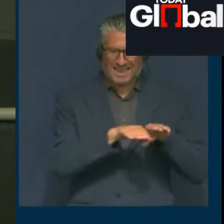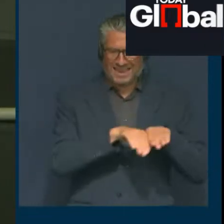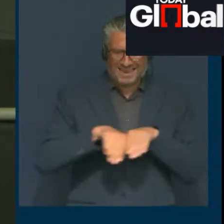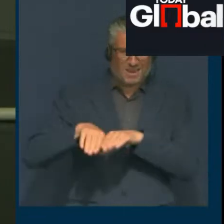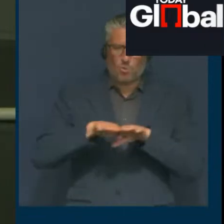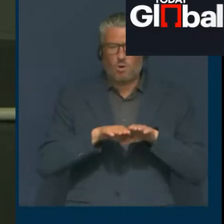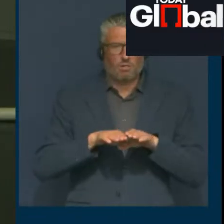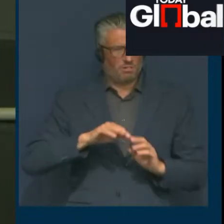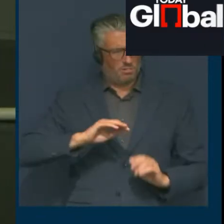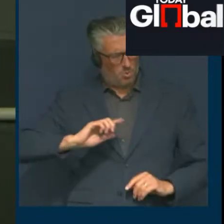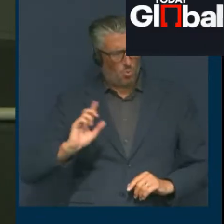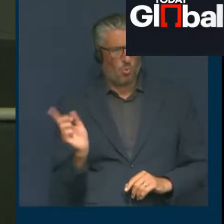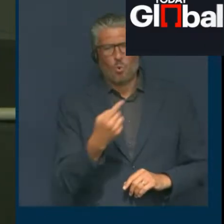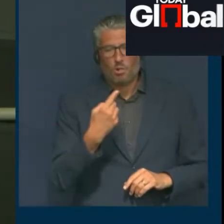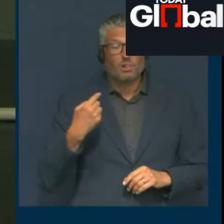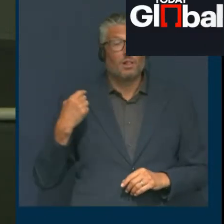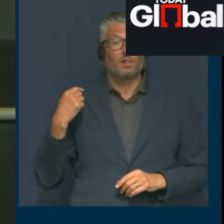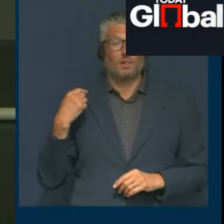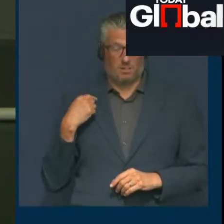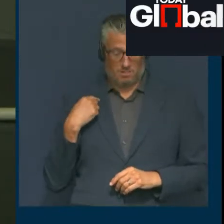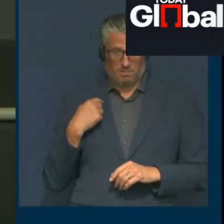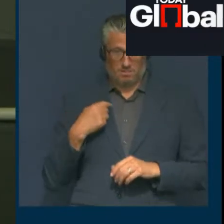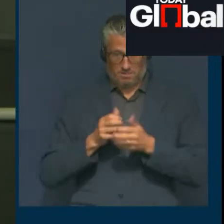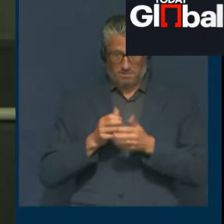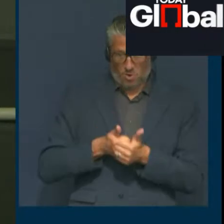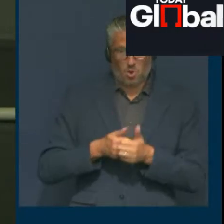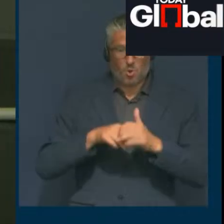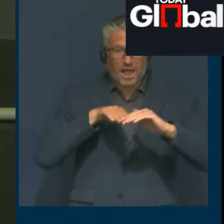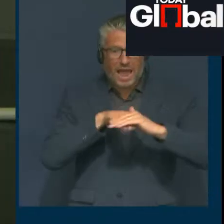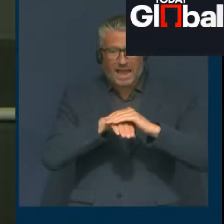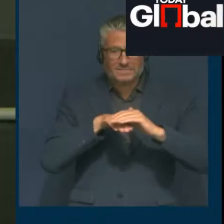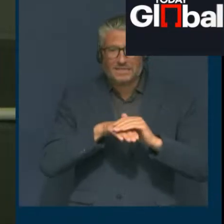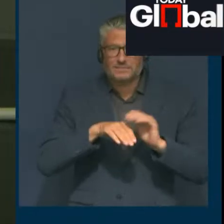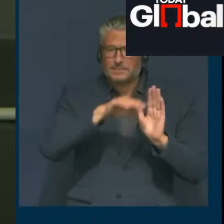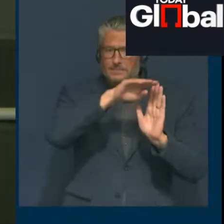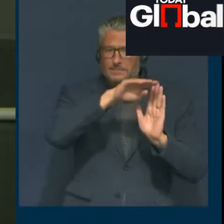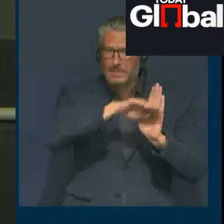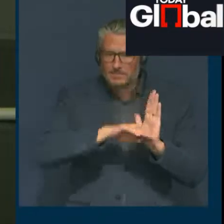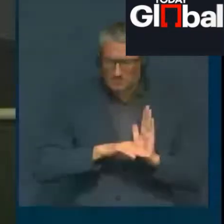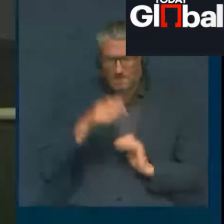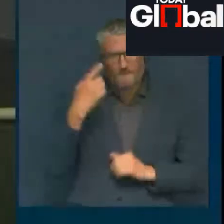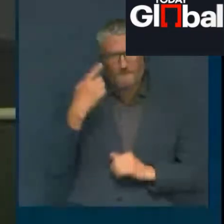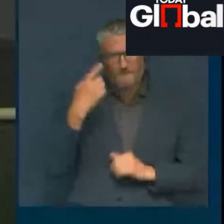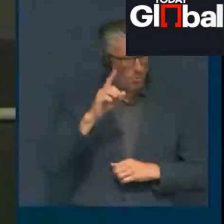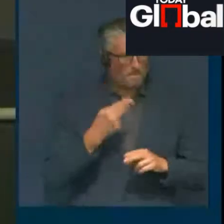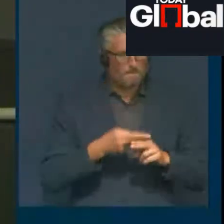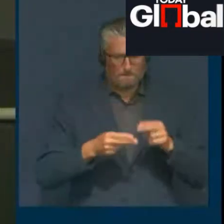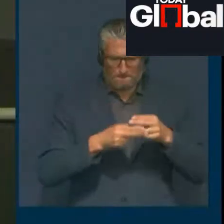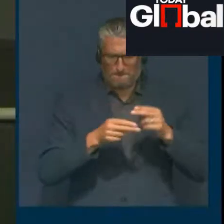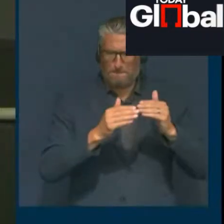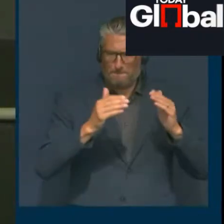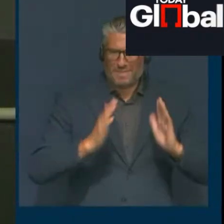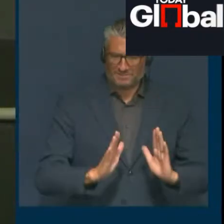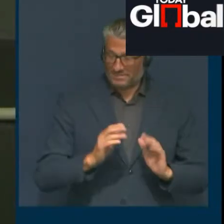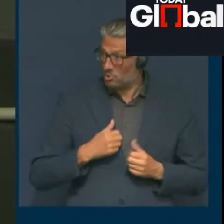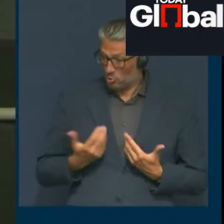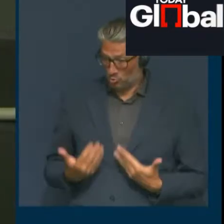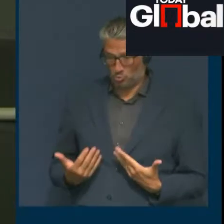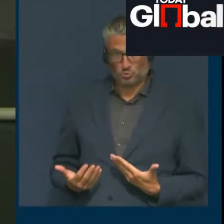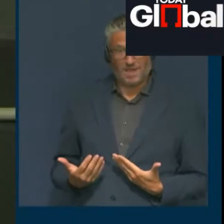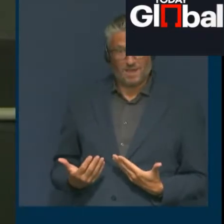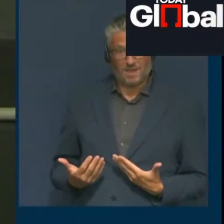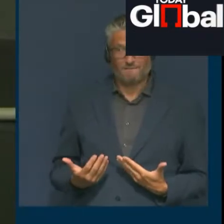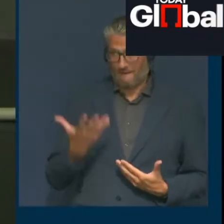physical accessibility standards of buildings. I'm pleased that he is with us today as part of the delegation of the State of Qatar, my